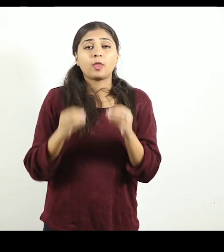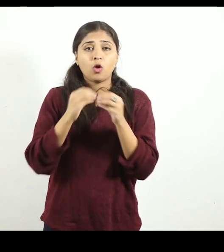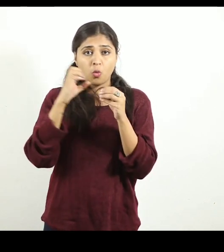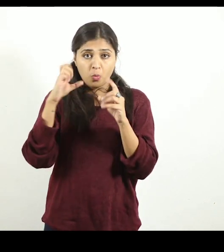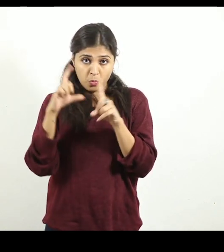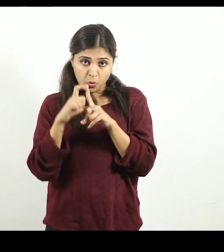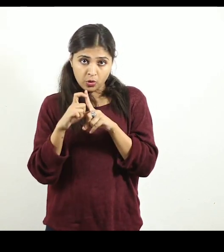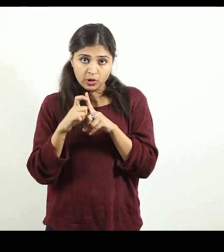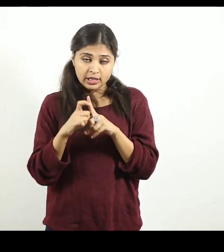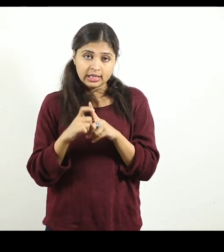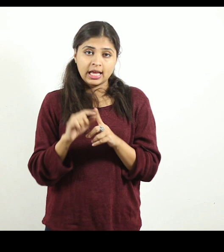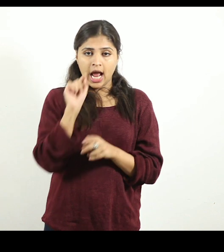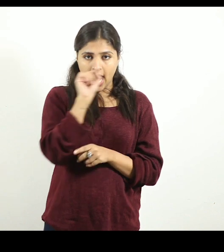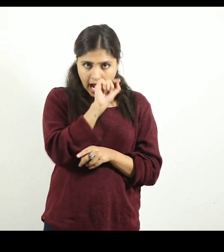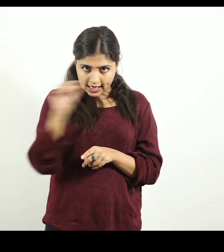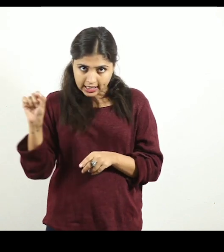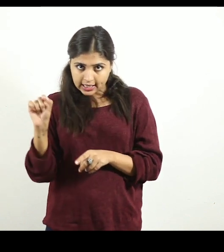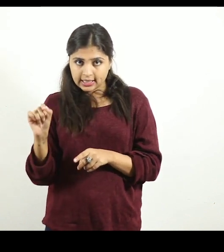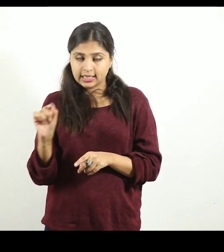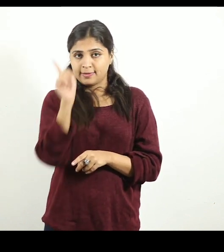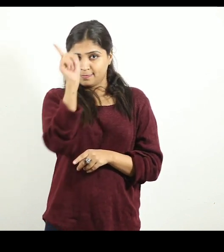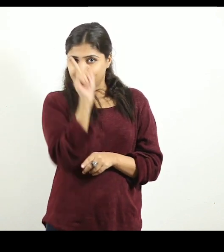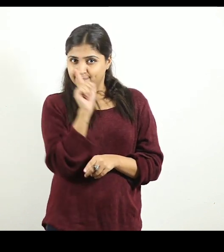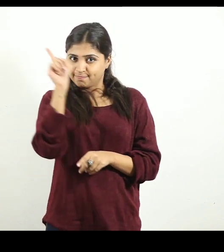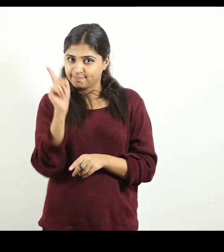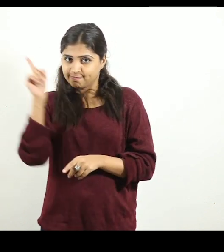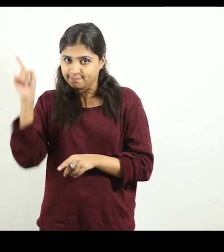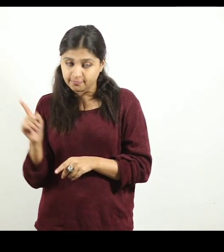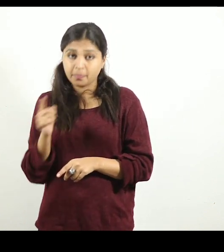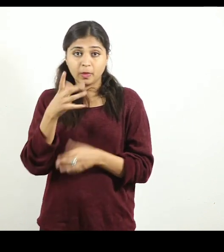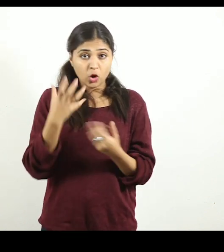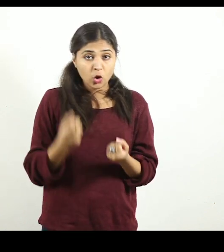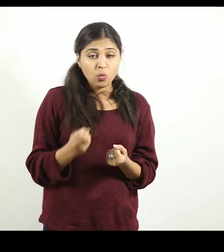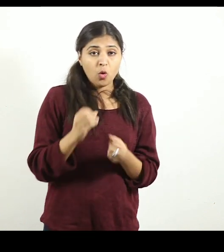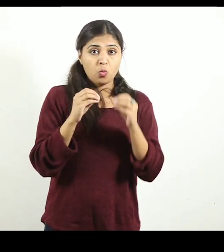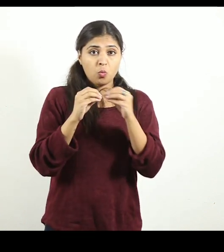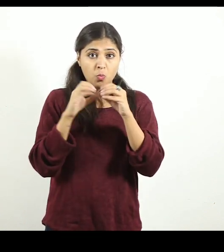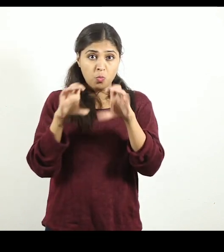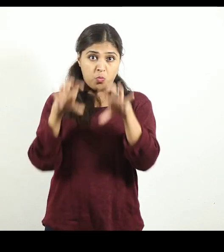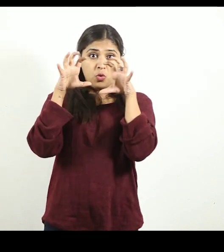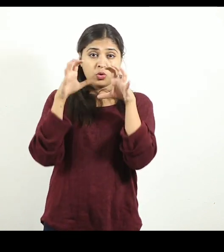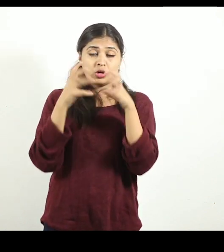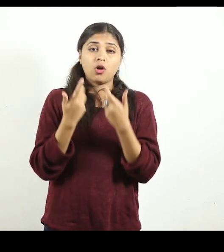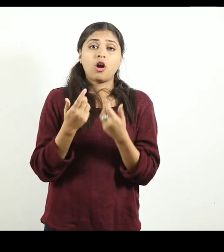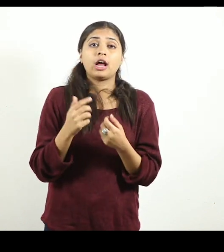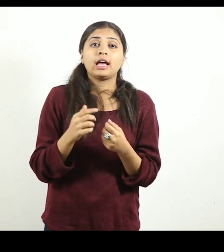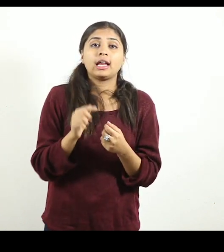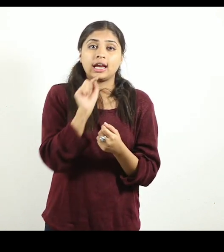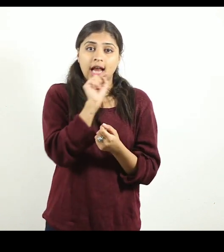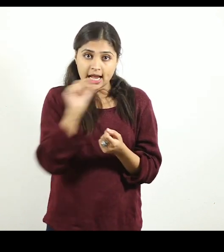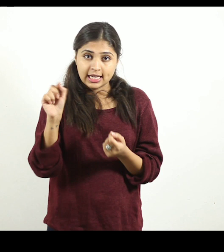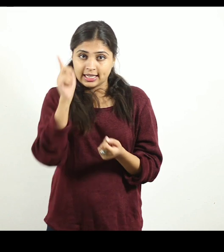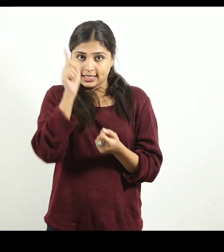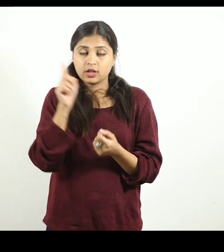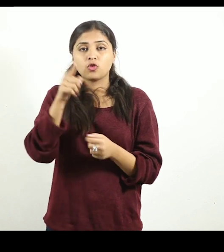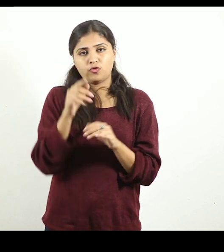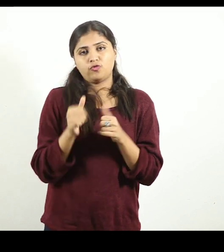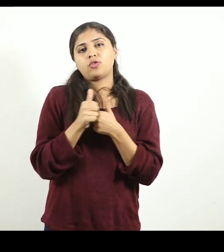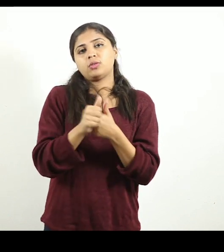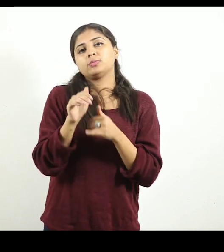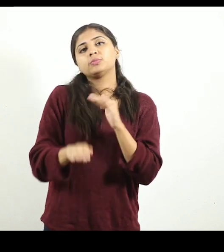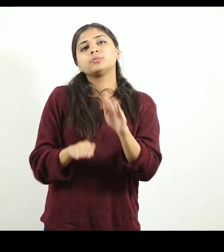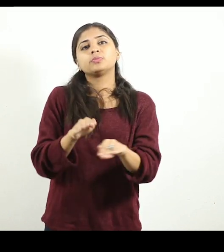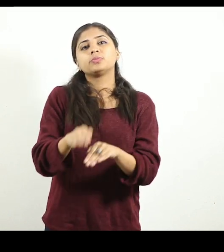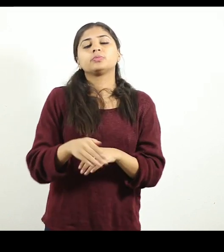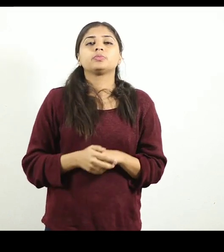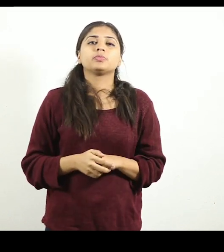Bold, underline and italics text. In order to bold, underline or italicize the text, you need to follow the steps